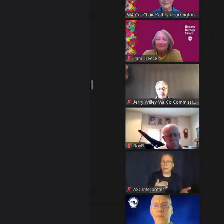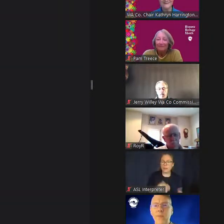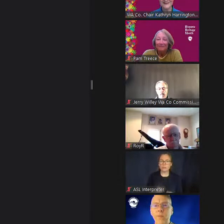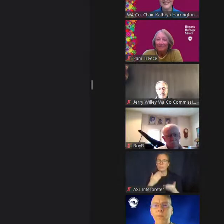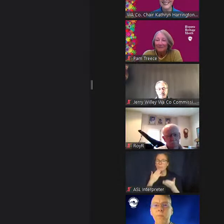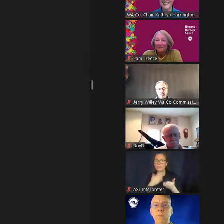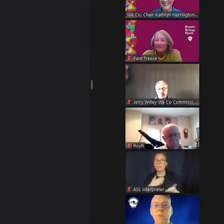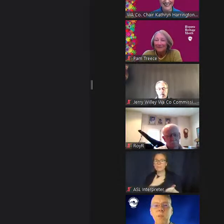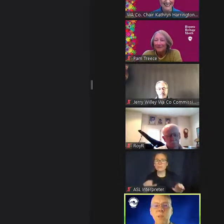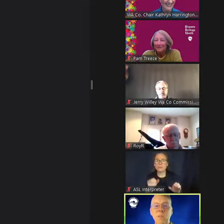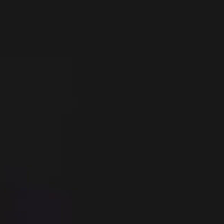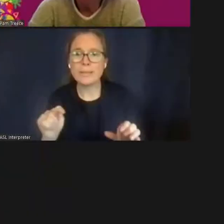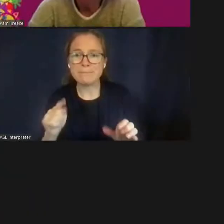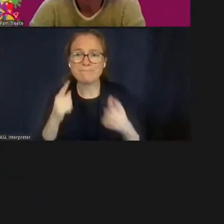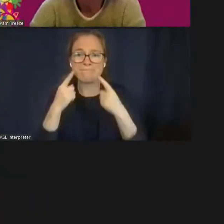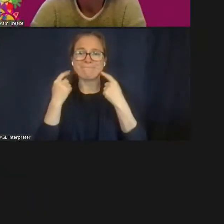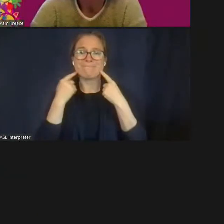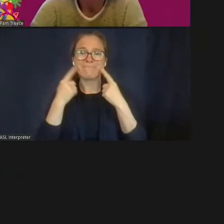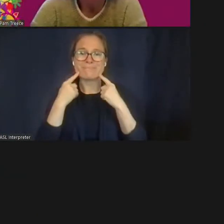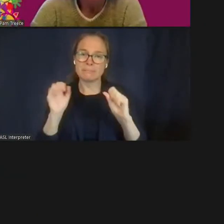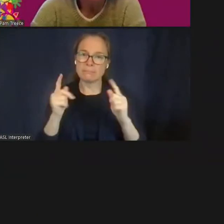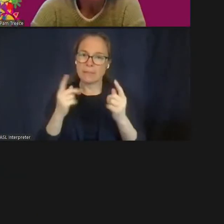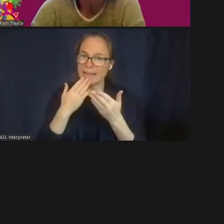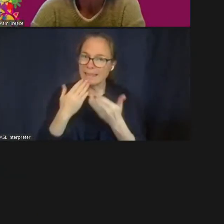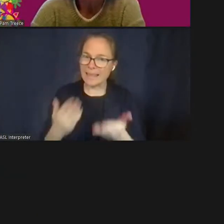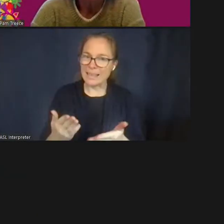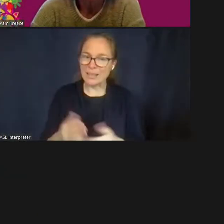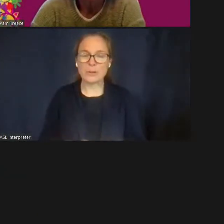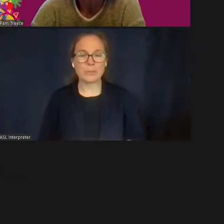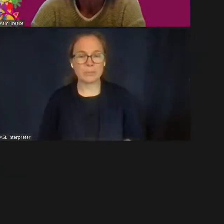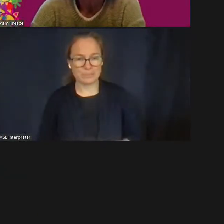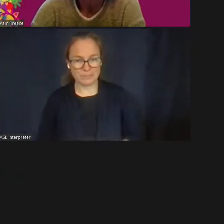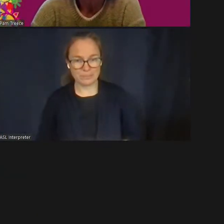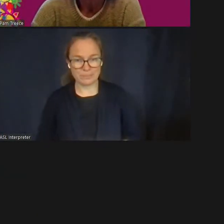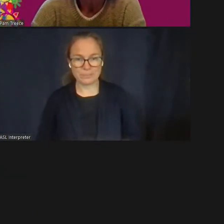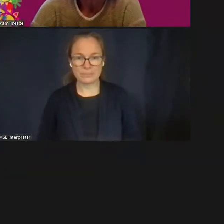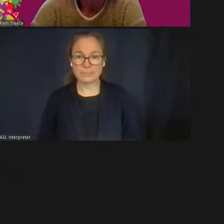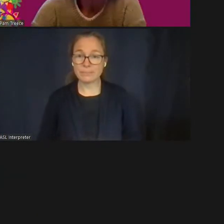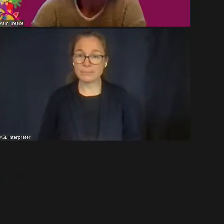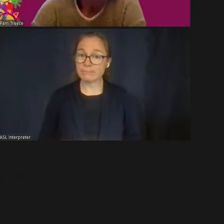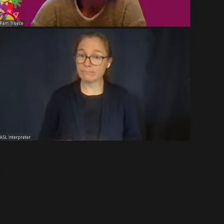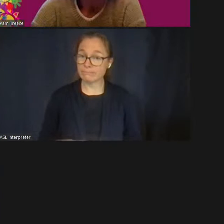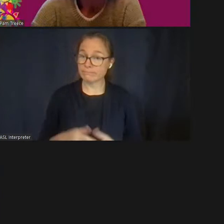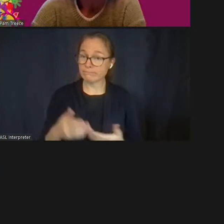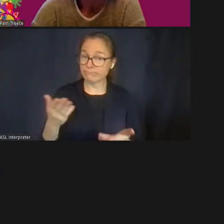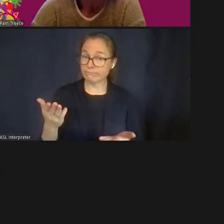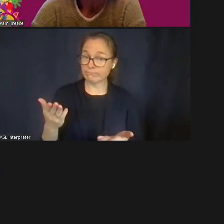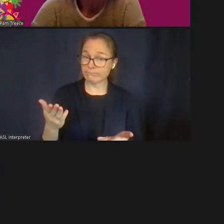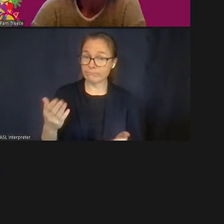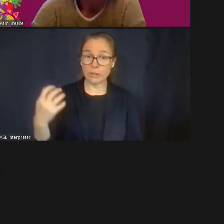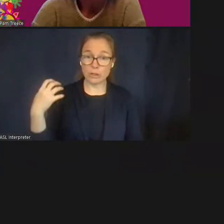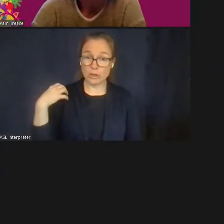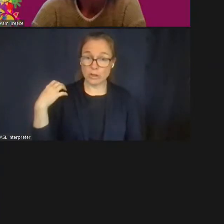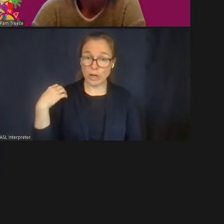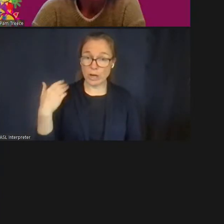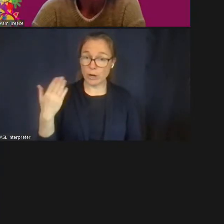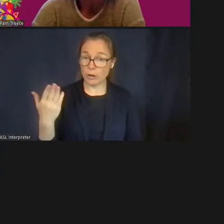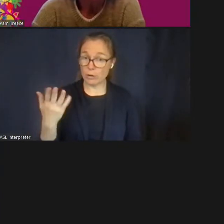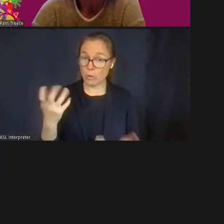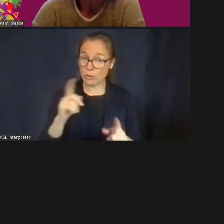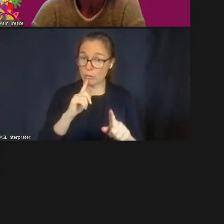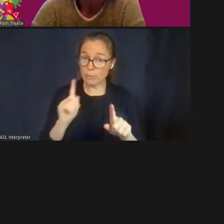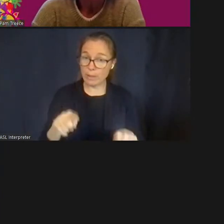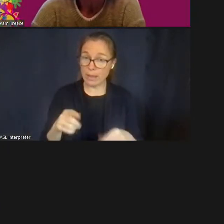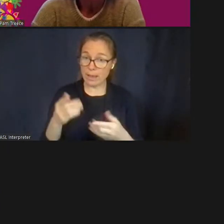do it. Thank you, Colleen. I appreciate that. Commissioner or Chair Harrington, would you like to